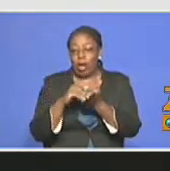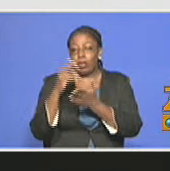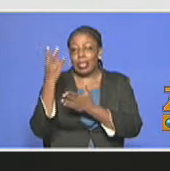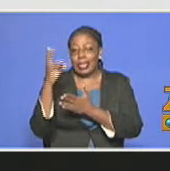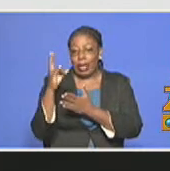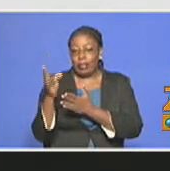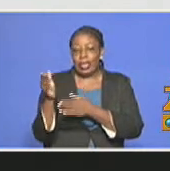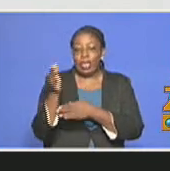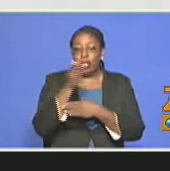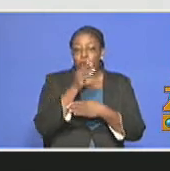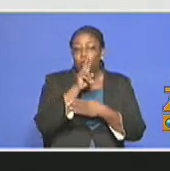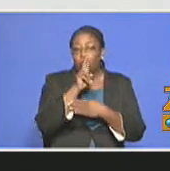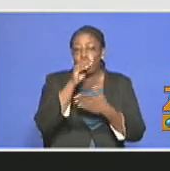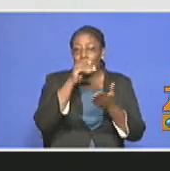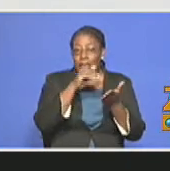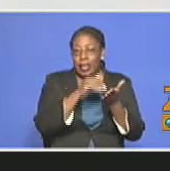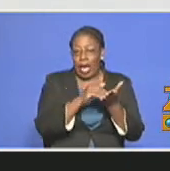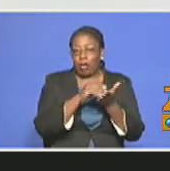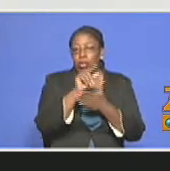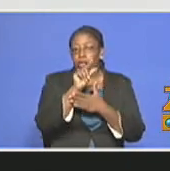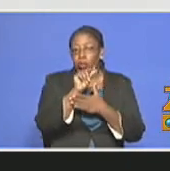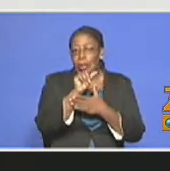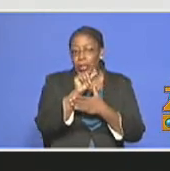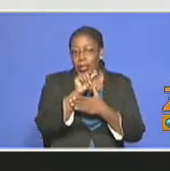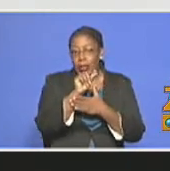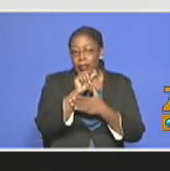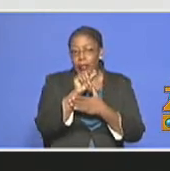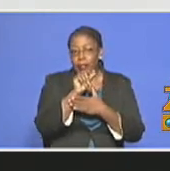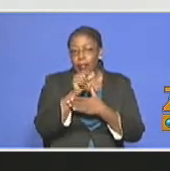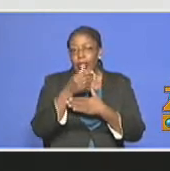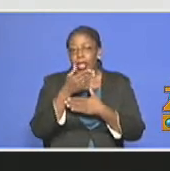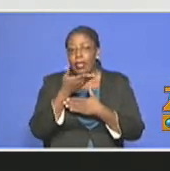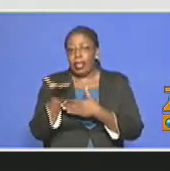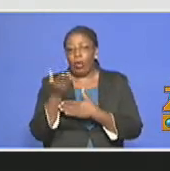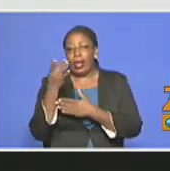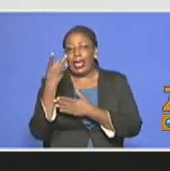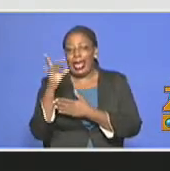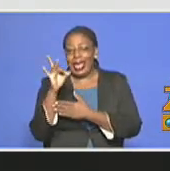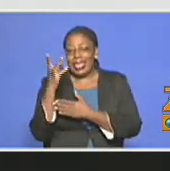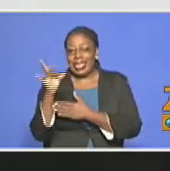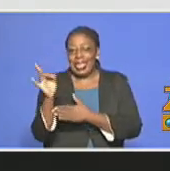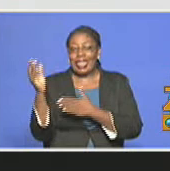2017 to 2020, there were